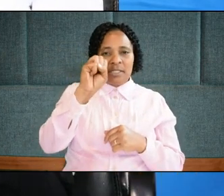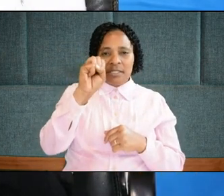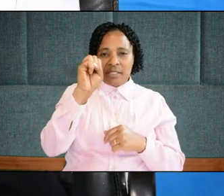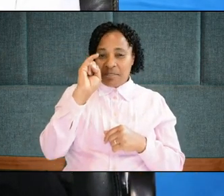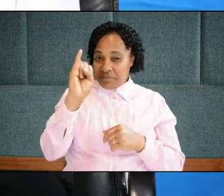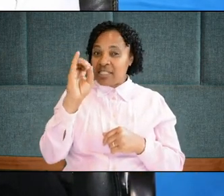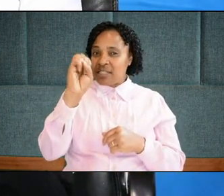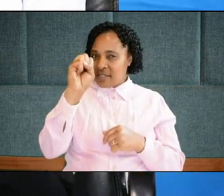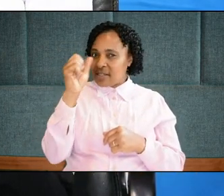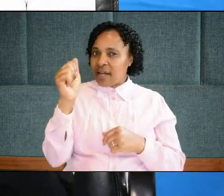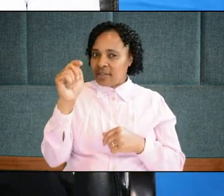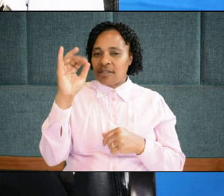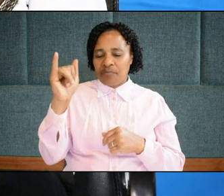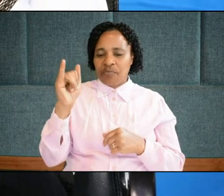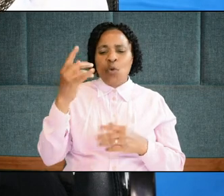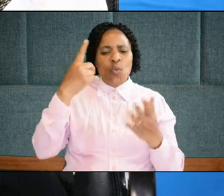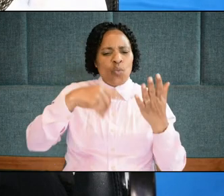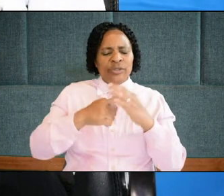with.